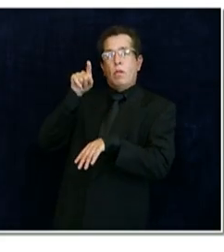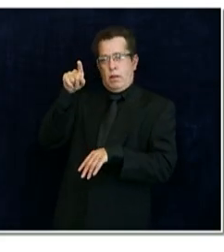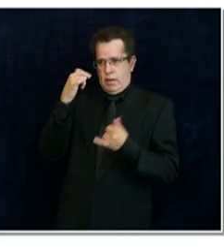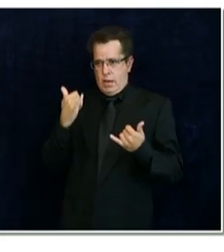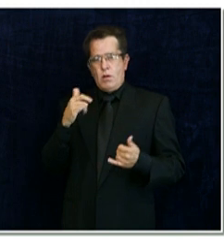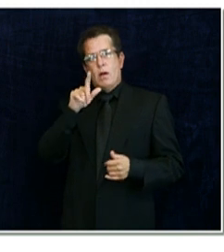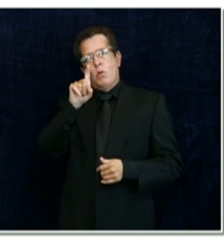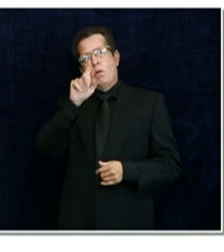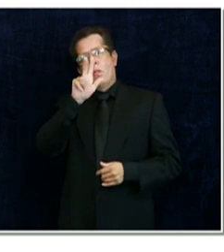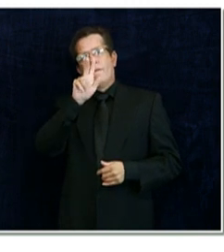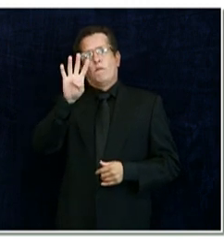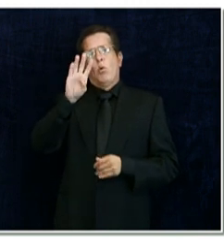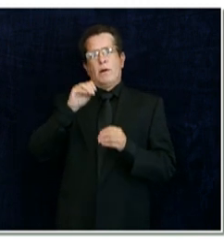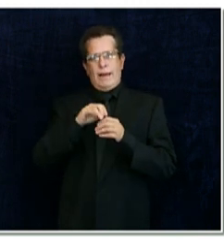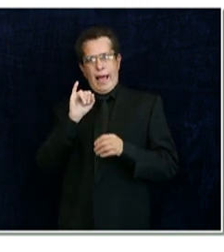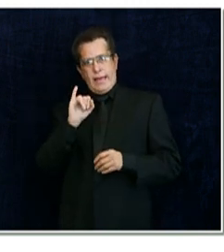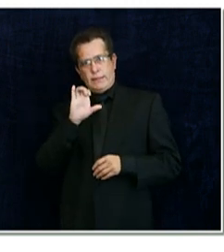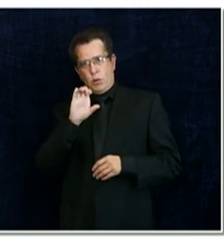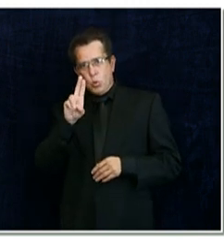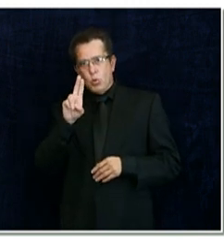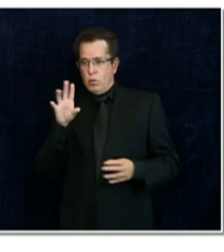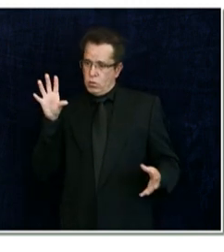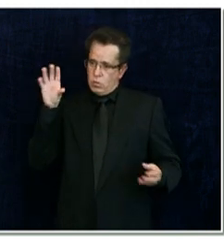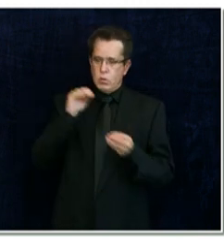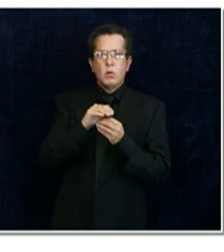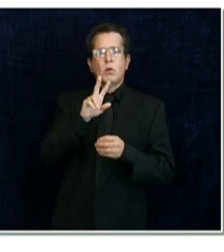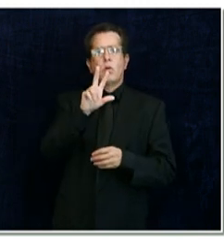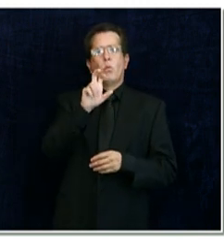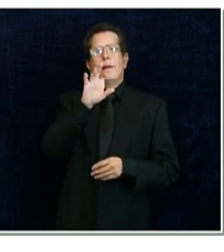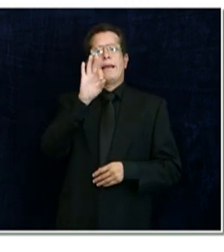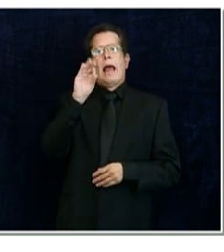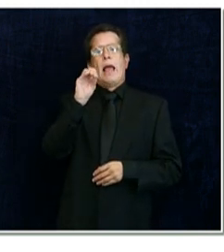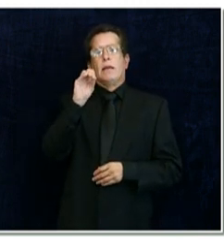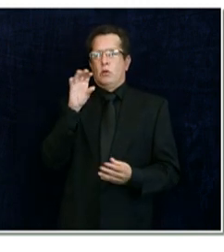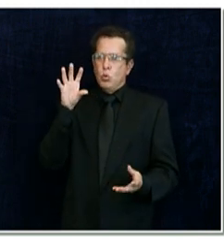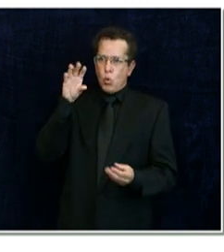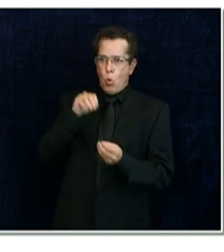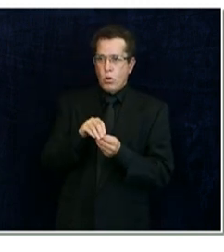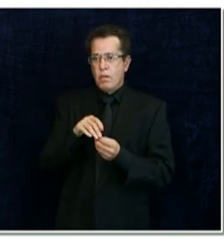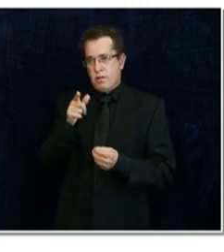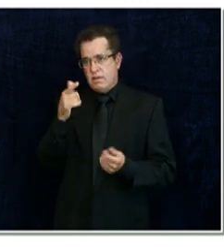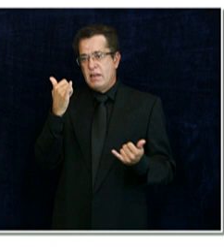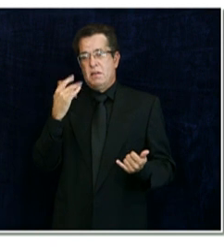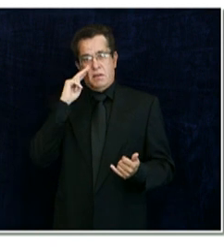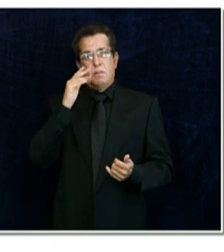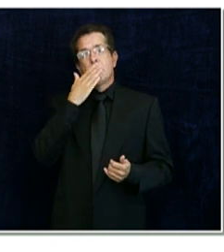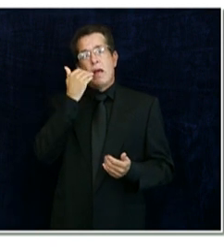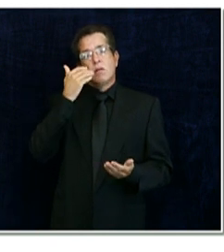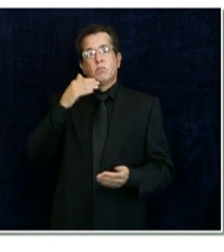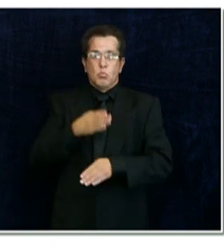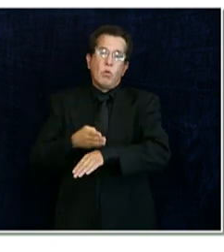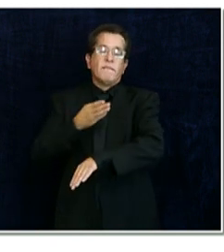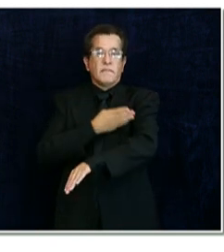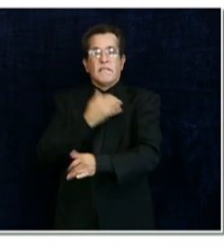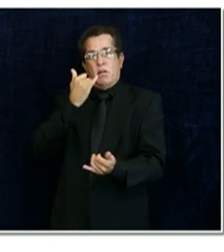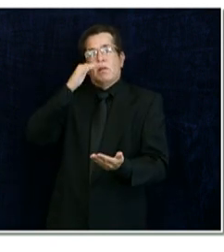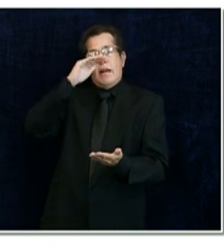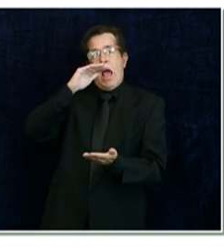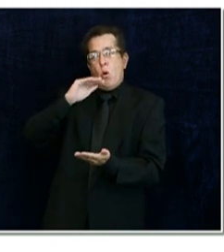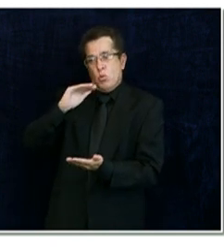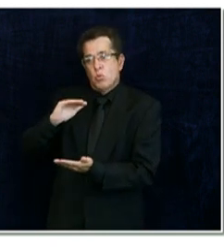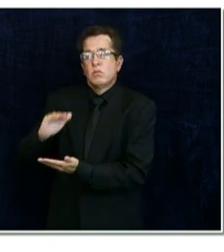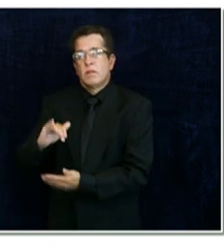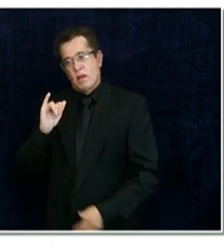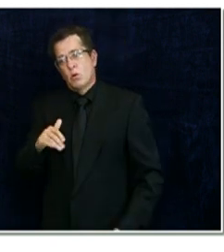COVID patients, 390 total. And again, there you can see the general downward trajectory and trend, which is good.